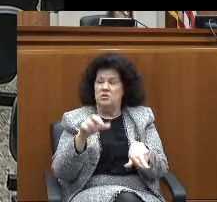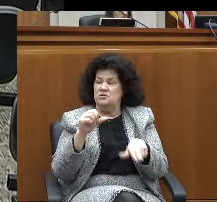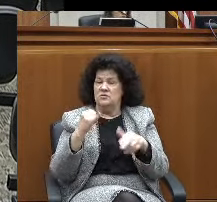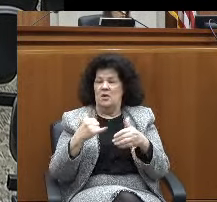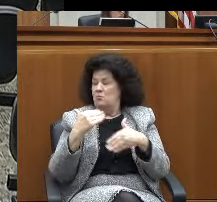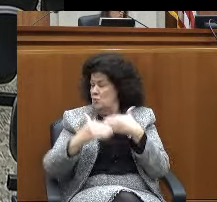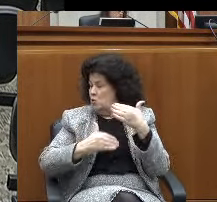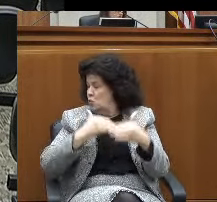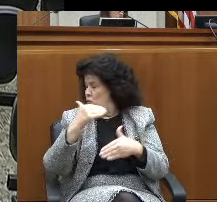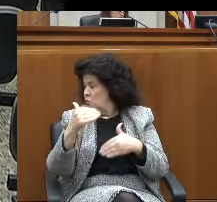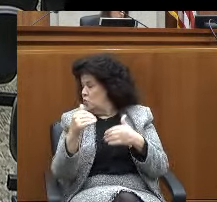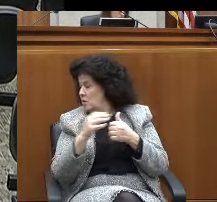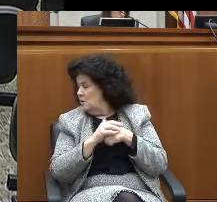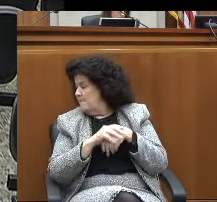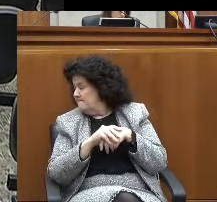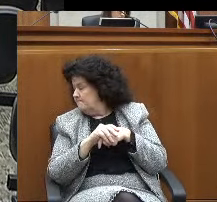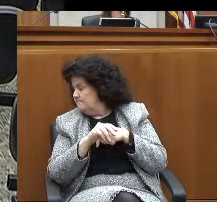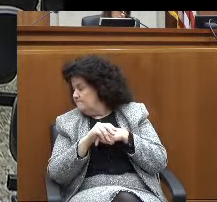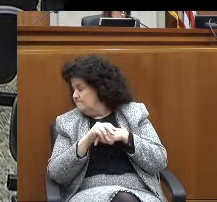item.